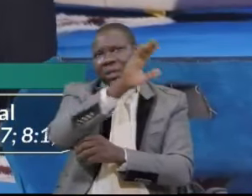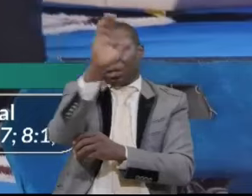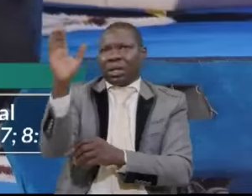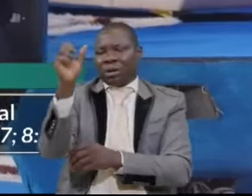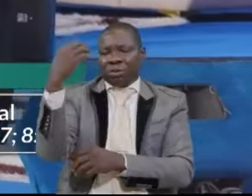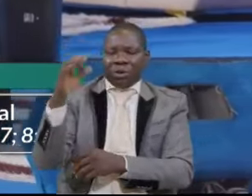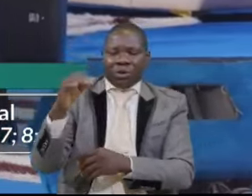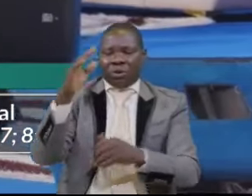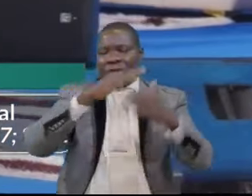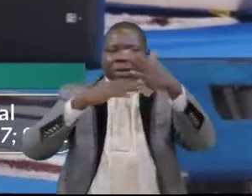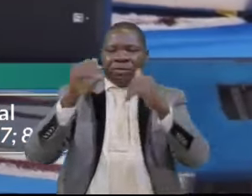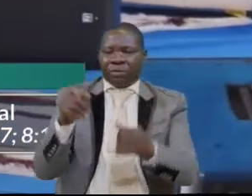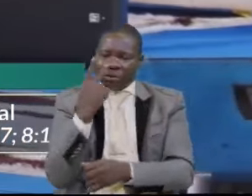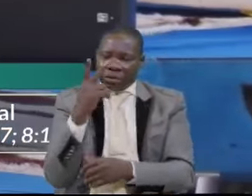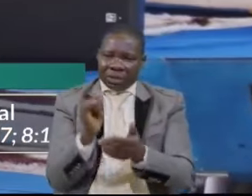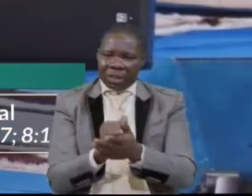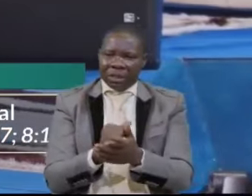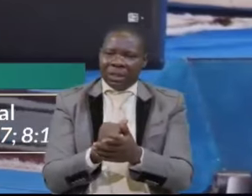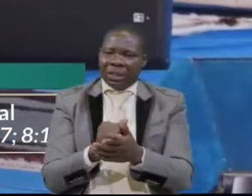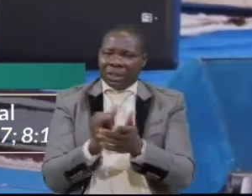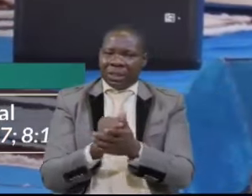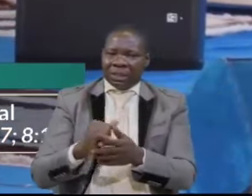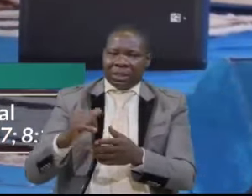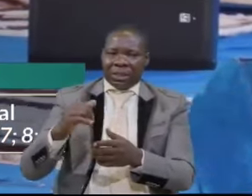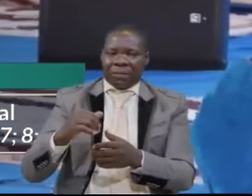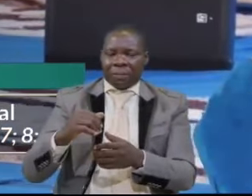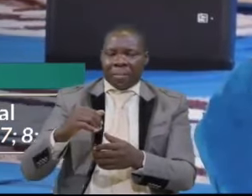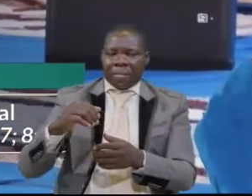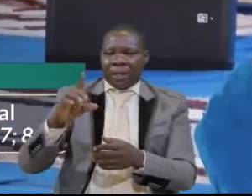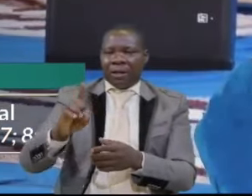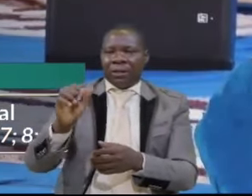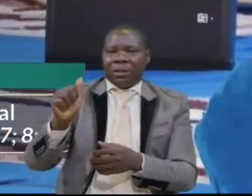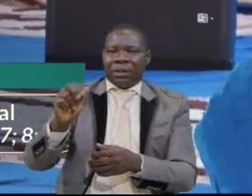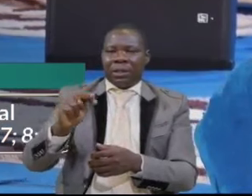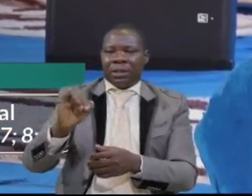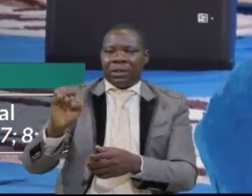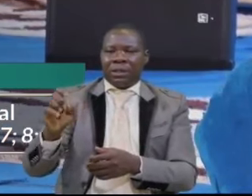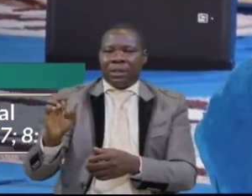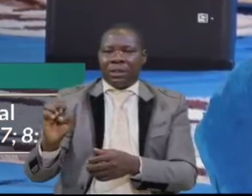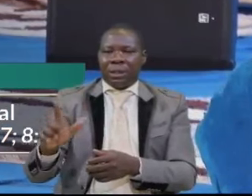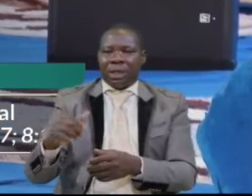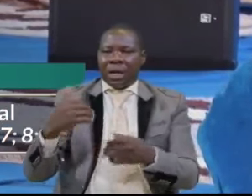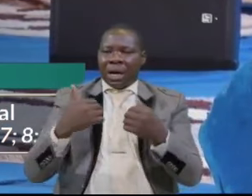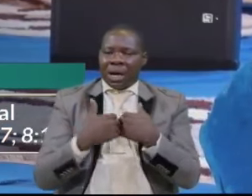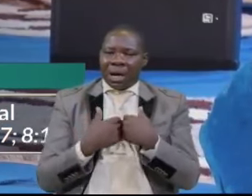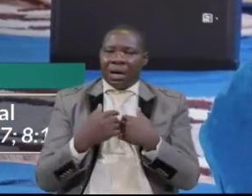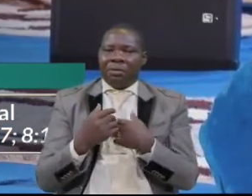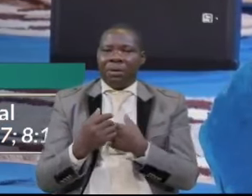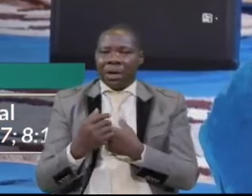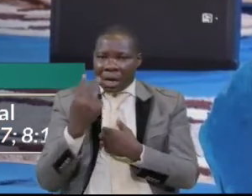that that Daniel, he had one eyesight to see the things that